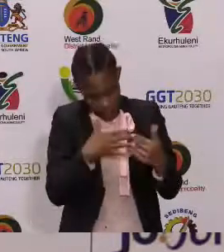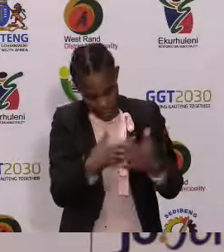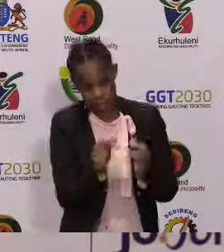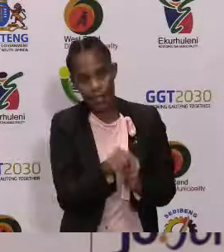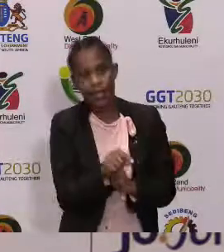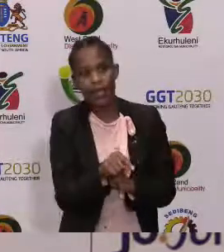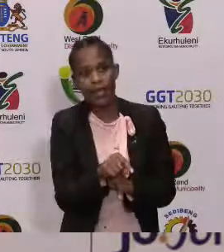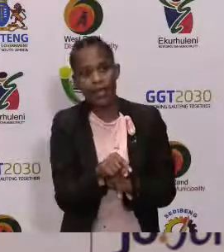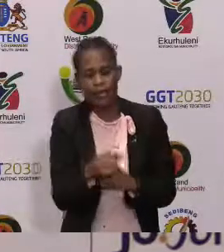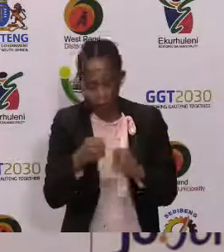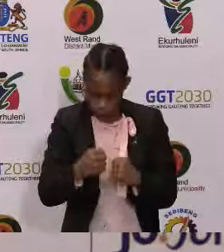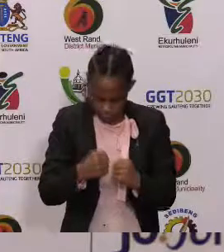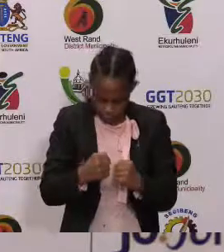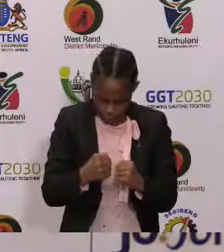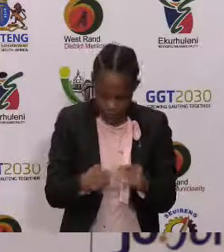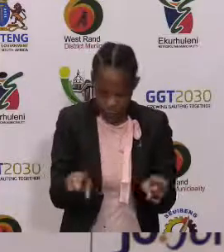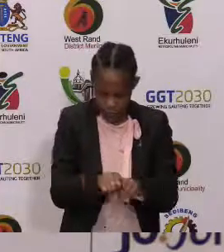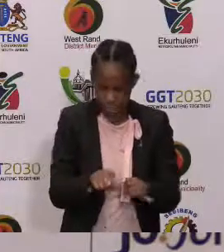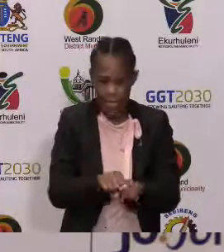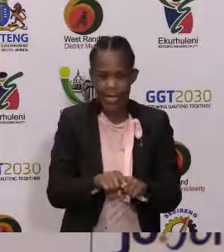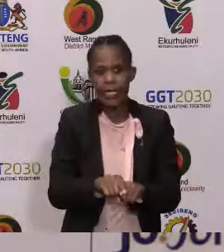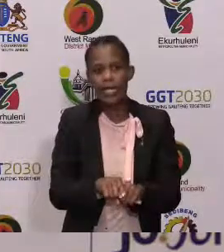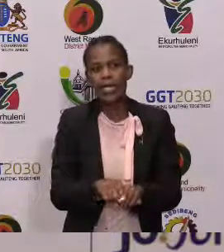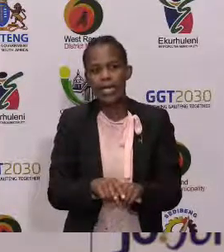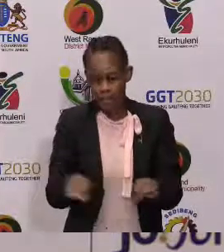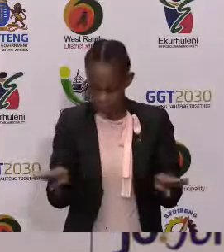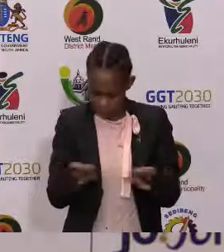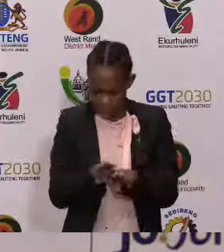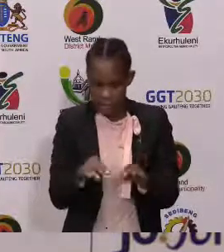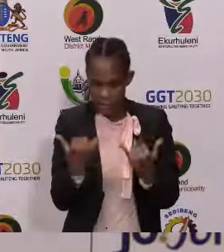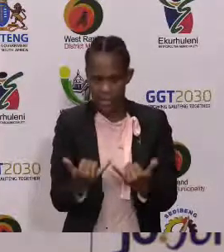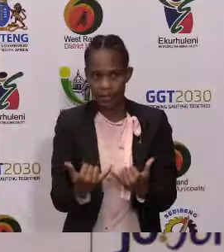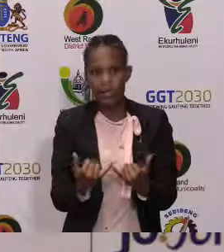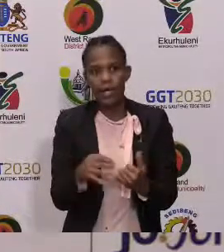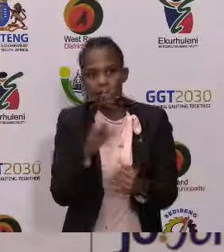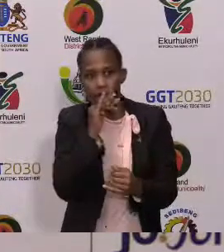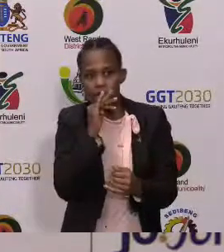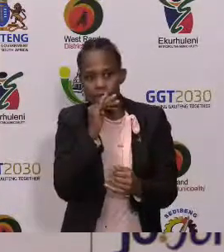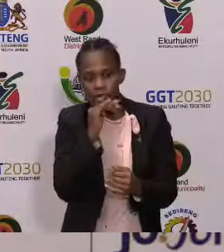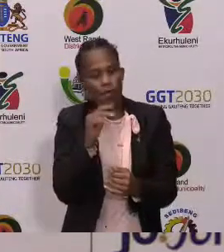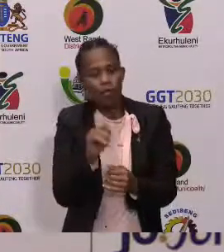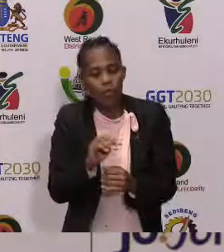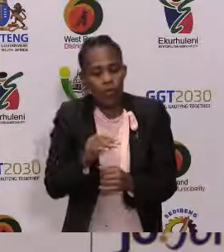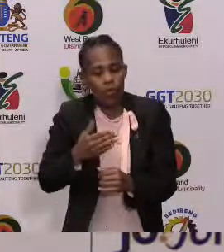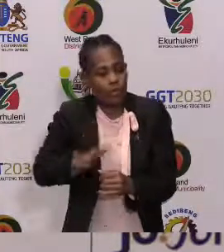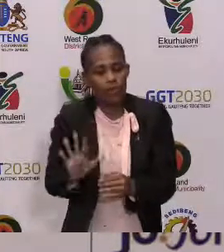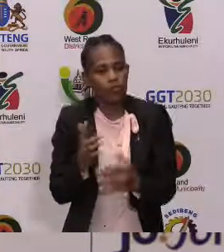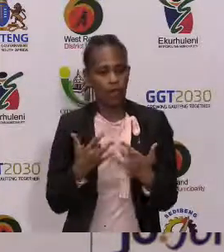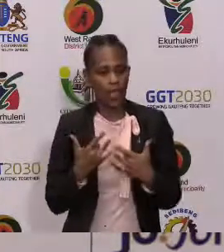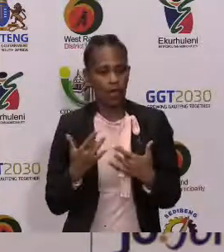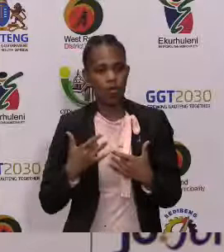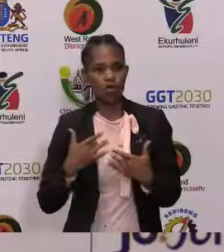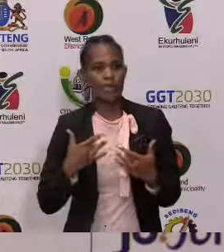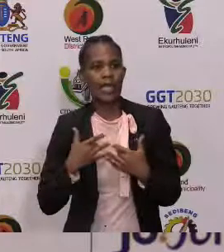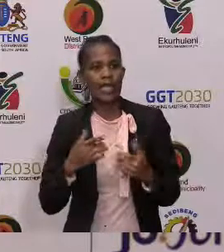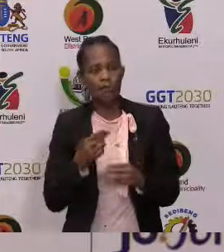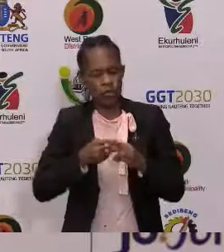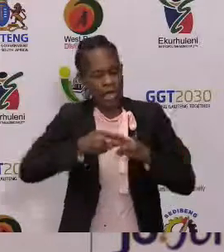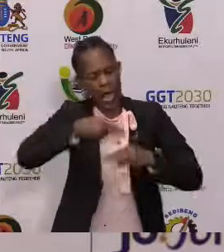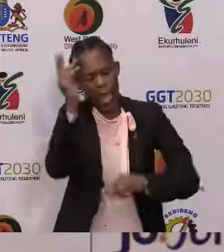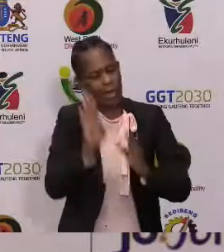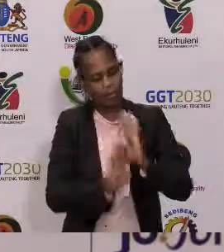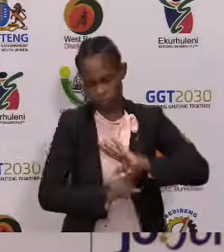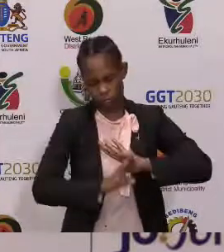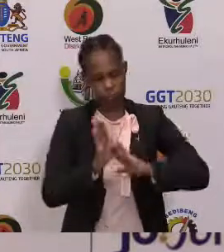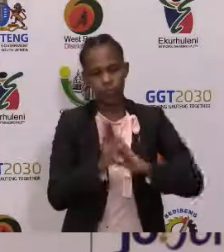virus remains stable to the one that's currently, the variant that's currently circulating, then we shouldn't have a more severe, in fact, the third wave will